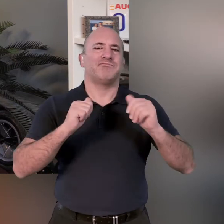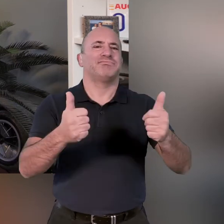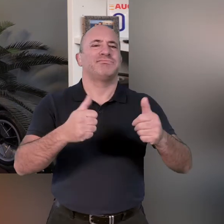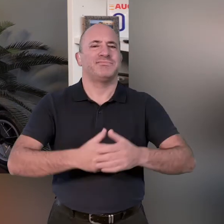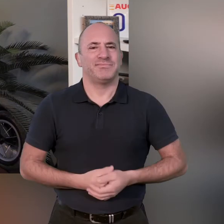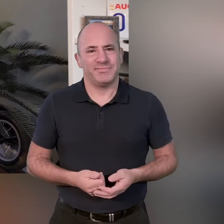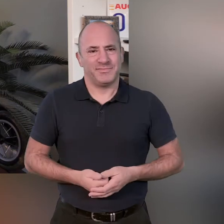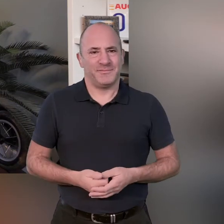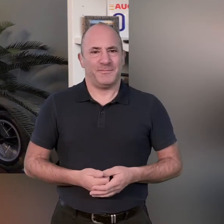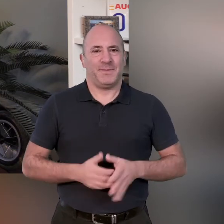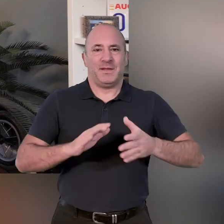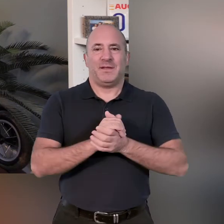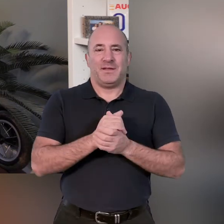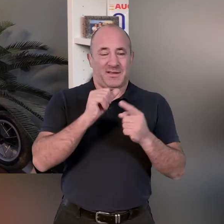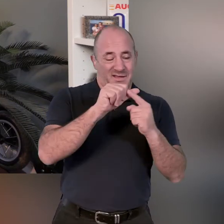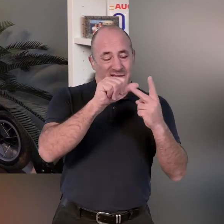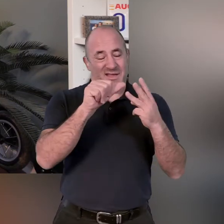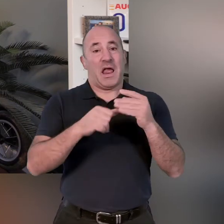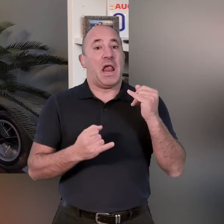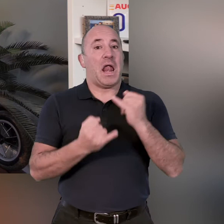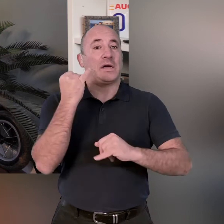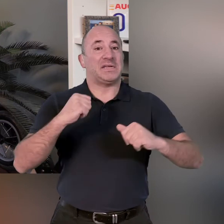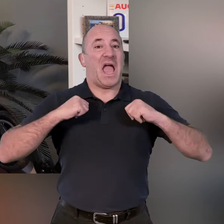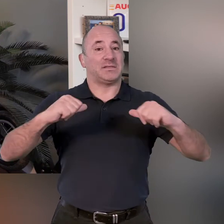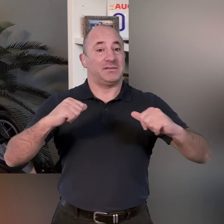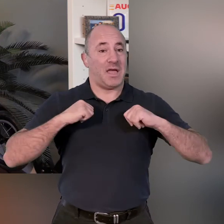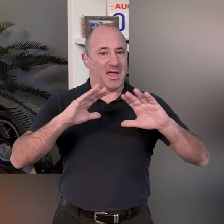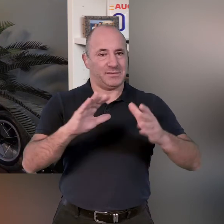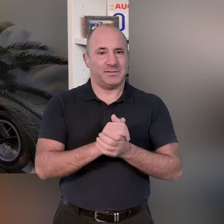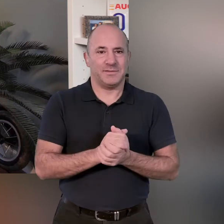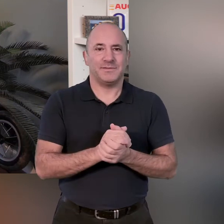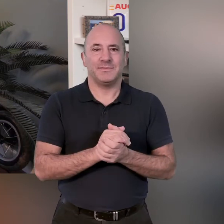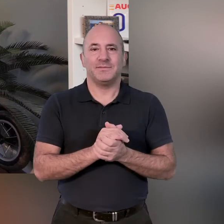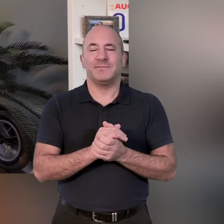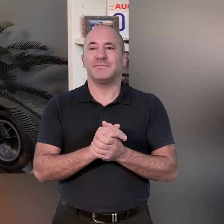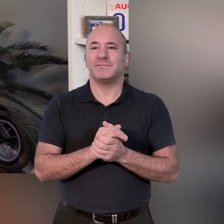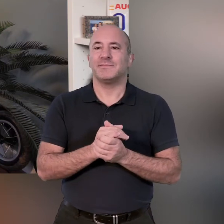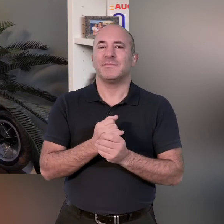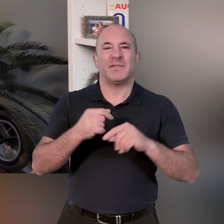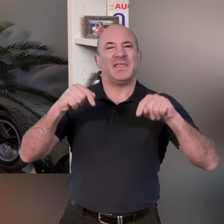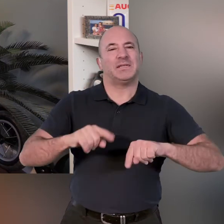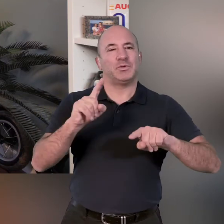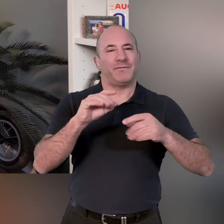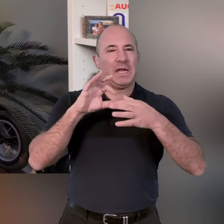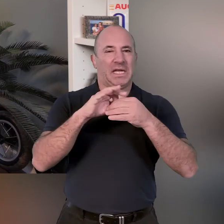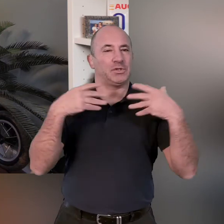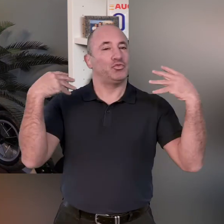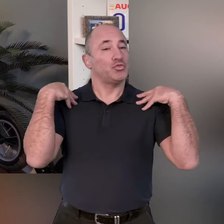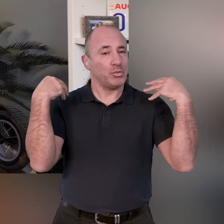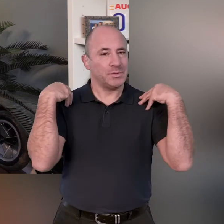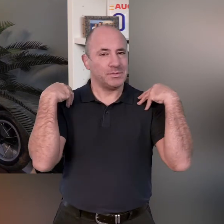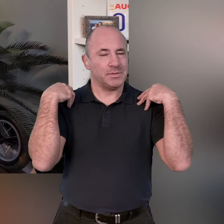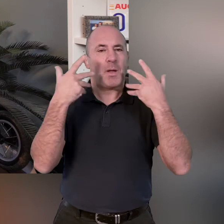Excellent work. Okay, let's go for our last exercise here for today. And this one is kind of working those